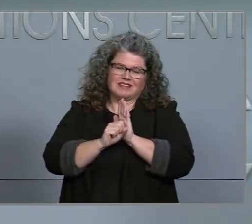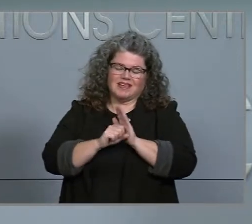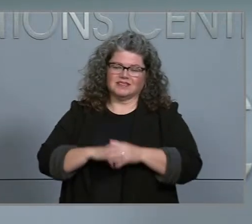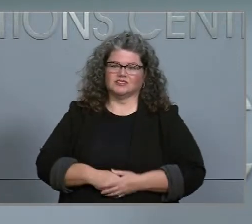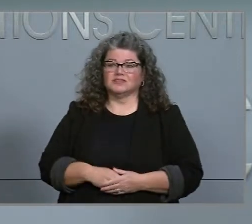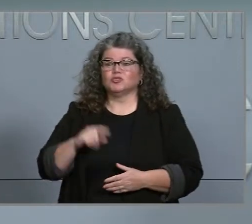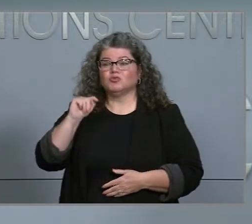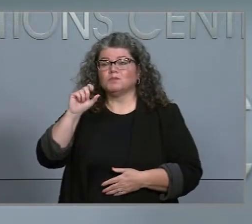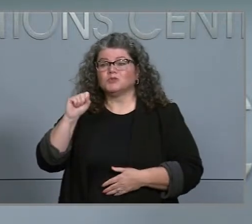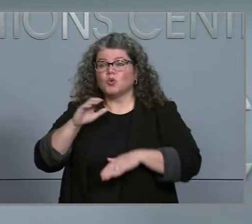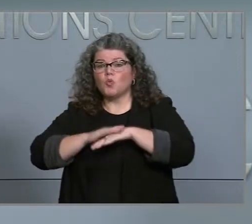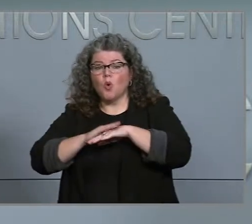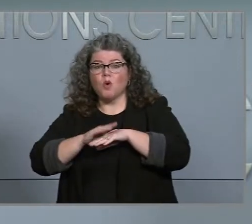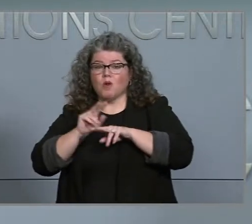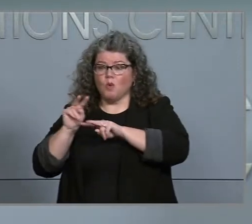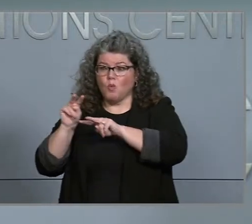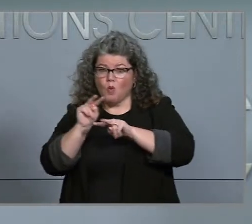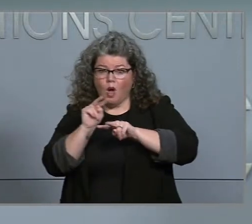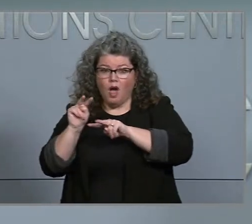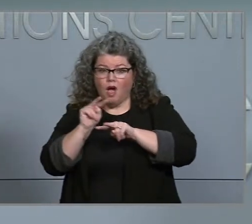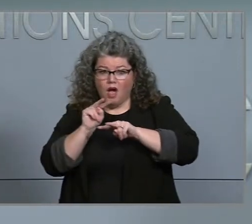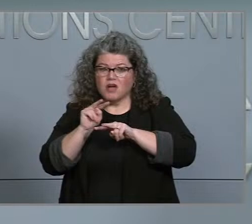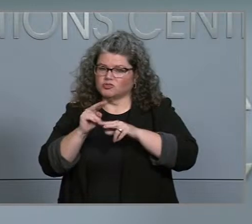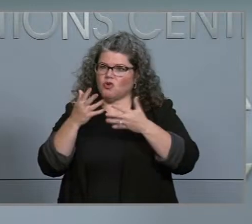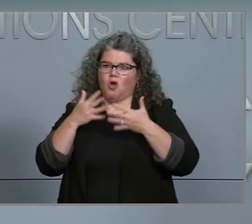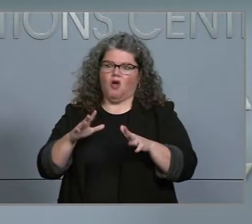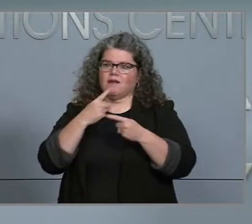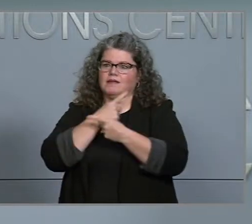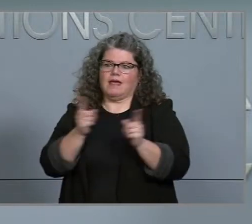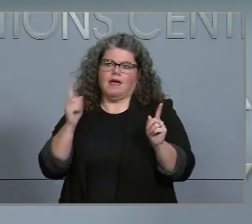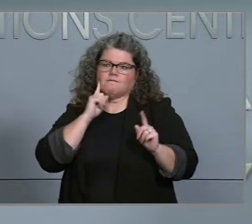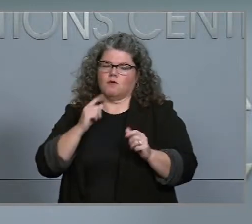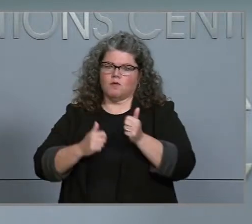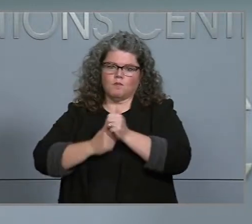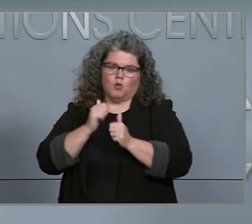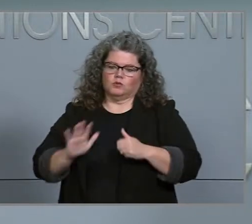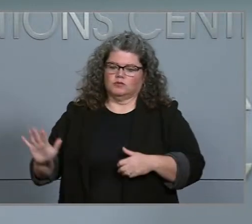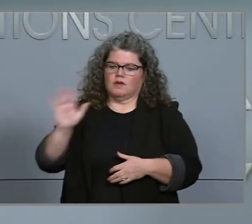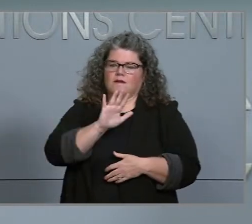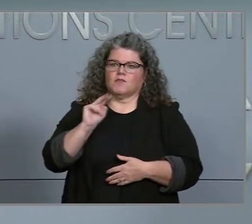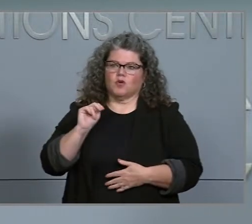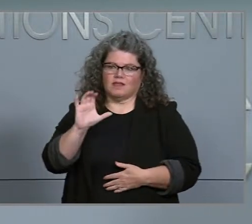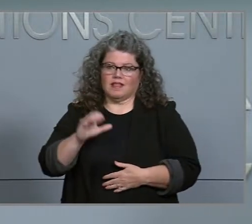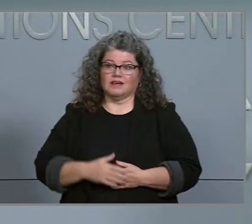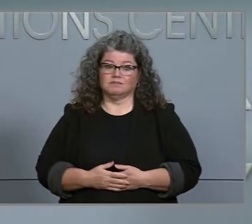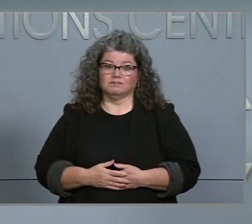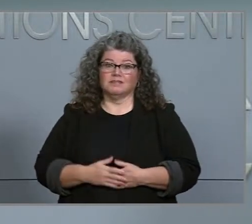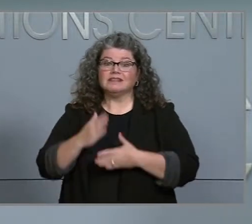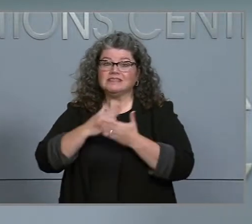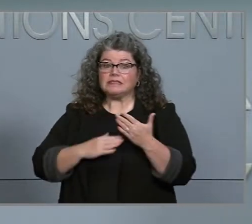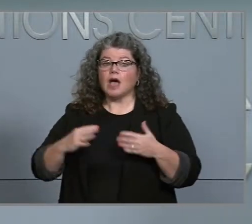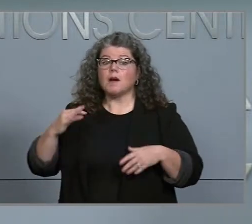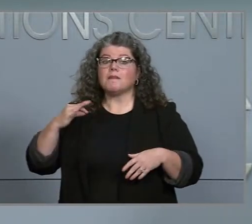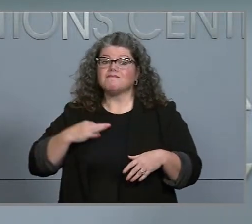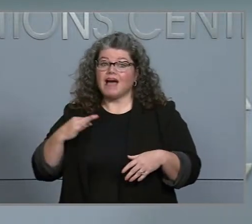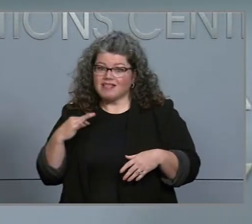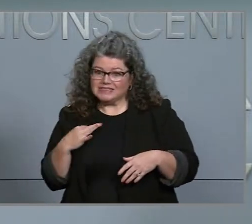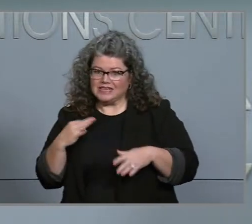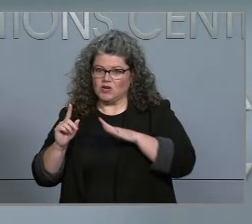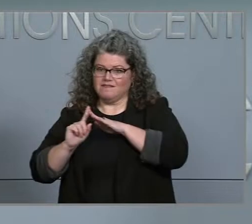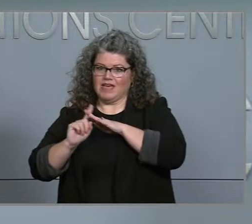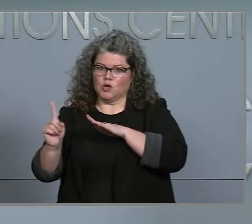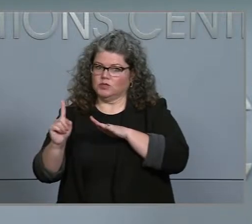storm warnings and watches have been issued for much of eastern North Carolina, and some voluntary evacuations are